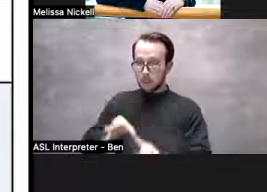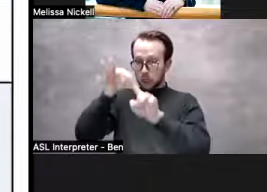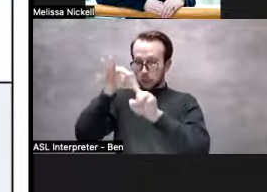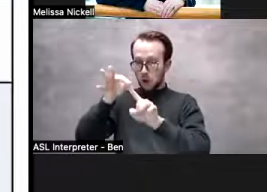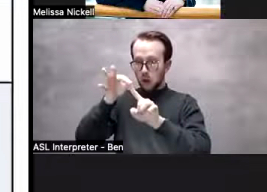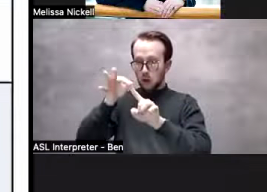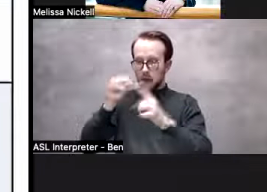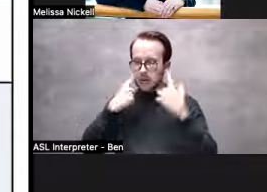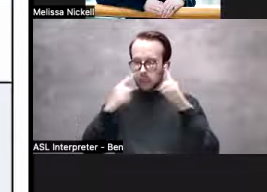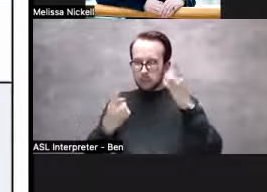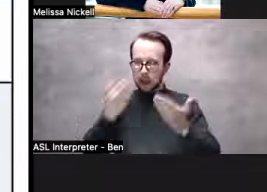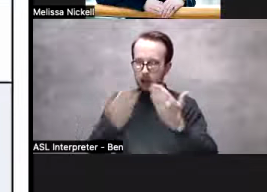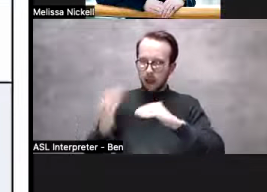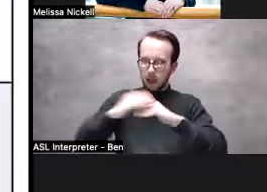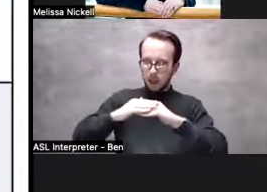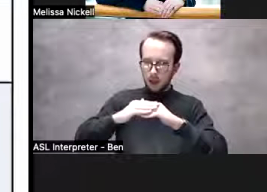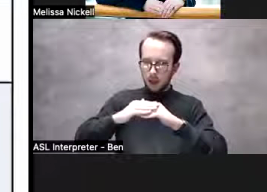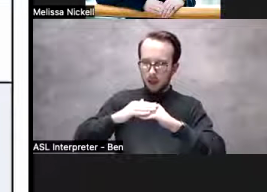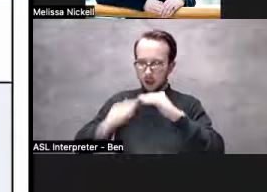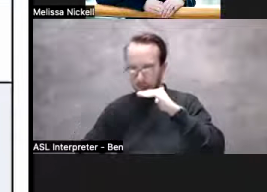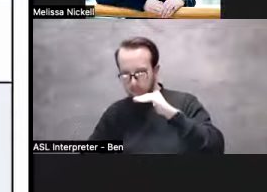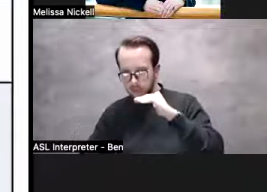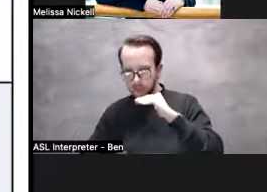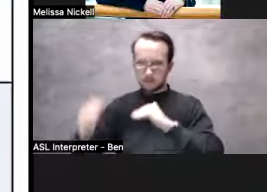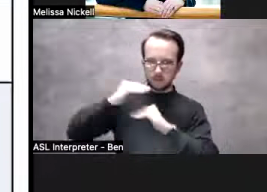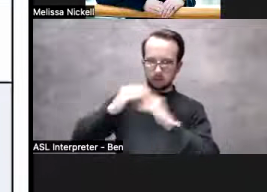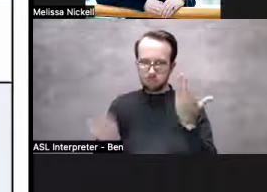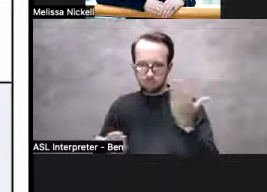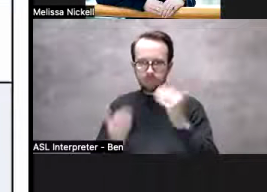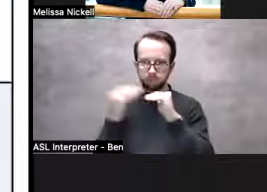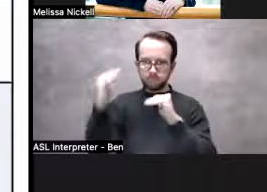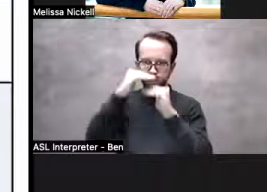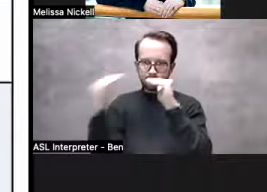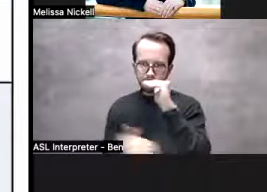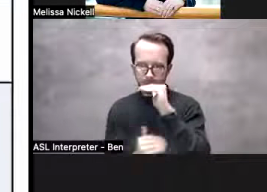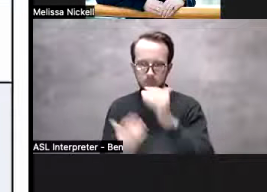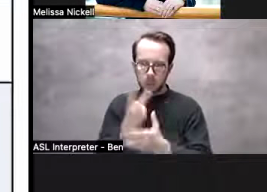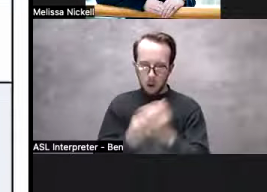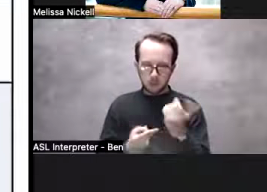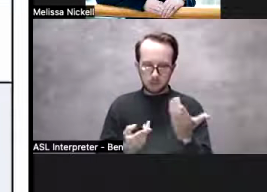We've talked a little bit about the amount of funding that's allowable.